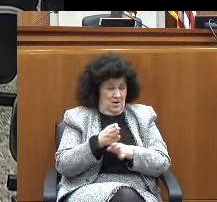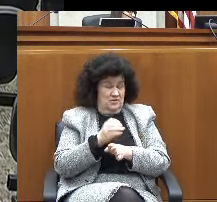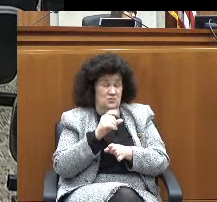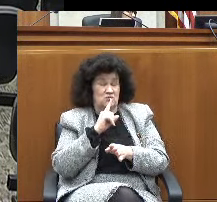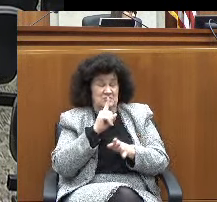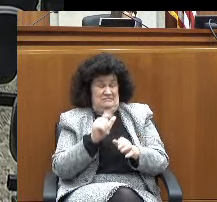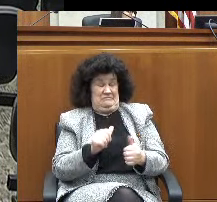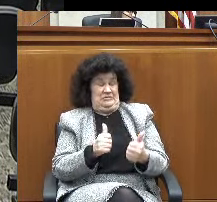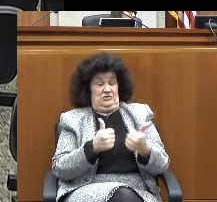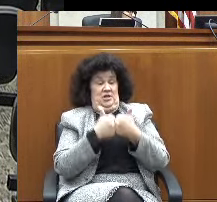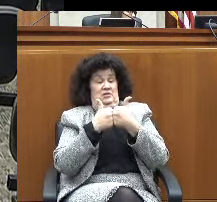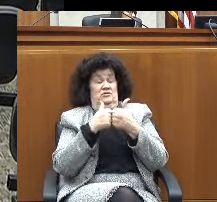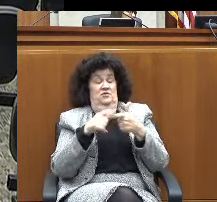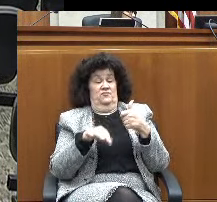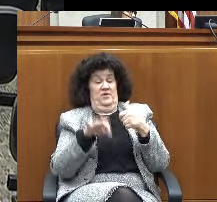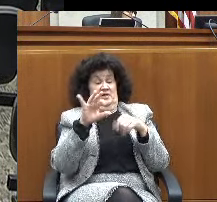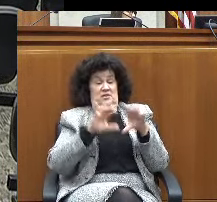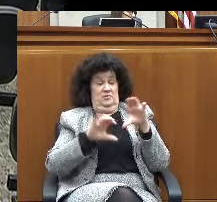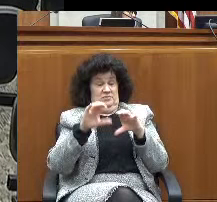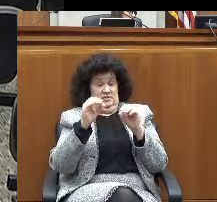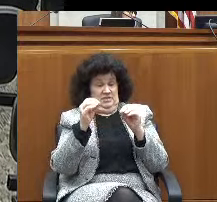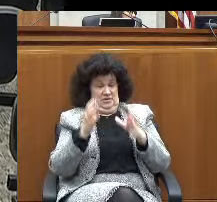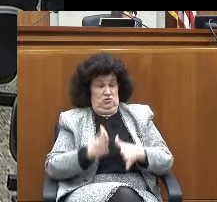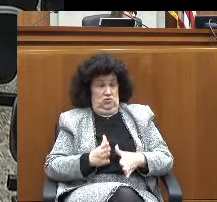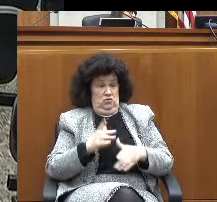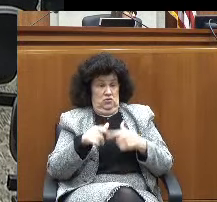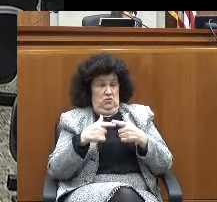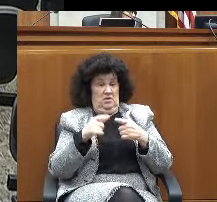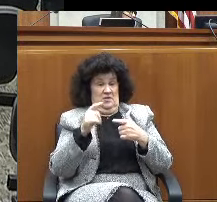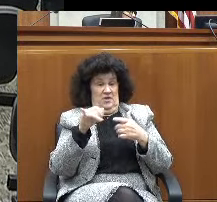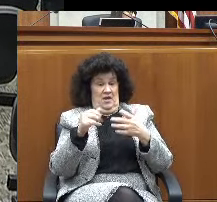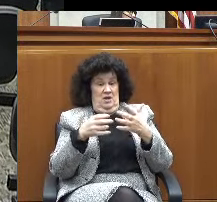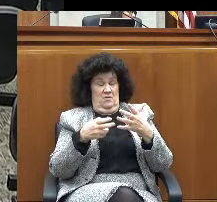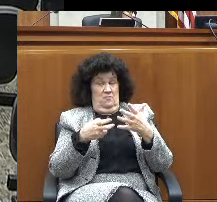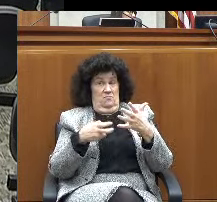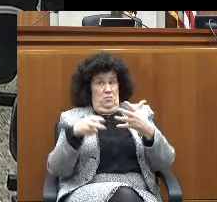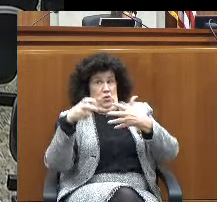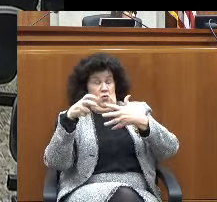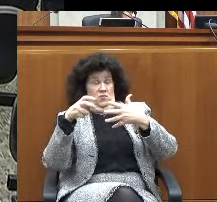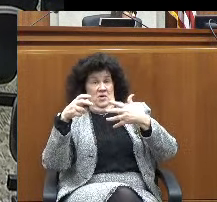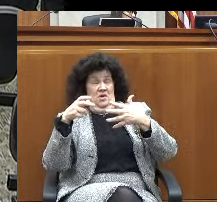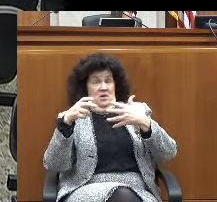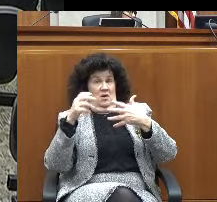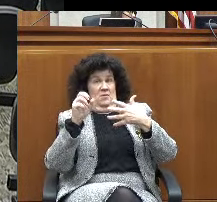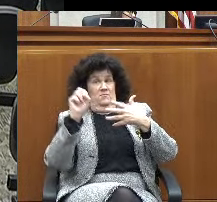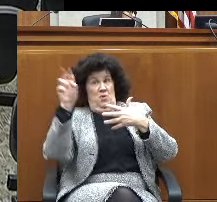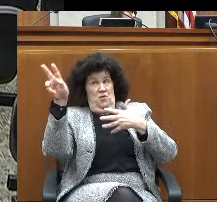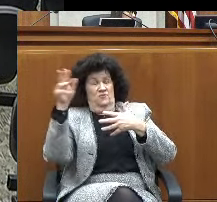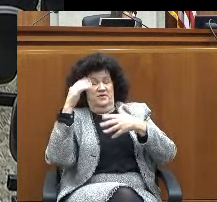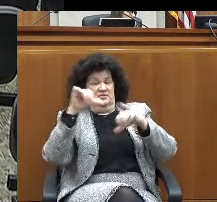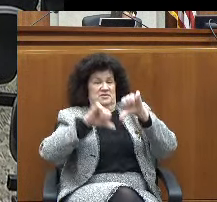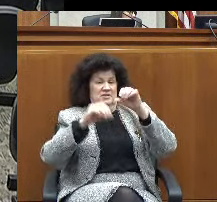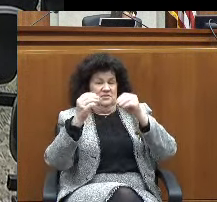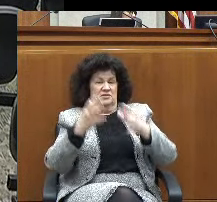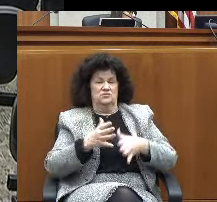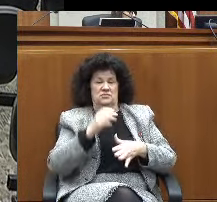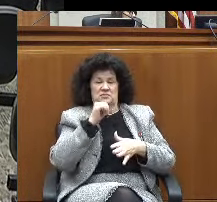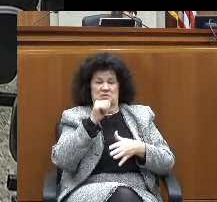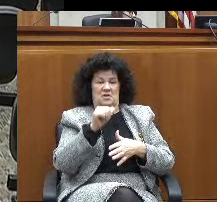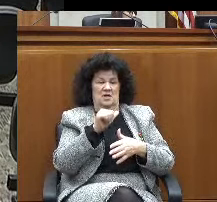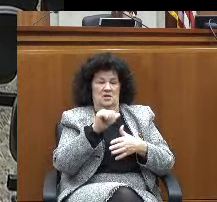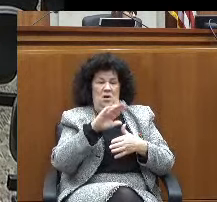challenging to find a chemistry teacher when they move up to an administrative position or somewhere else, because all your science teachers aren't